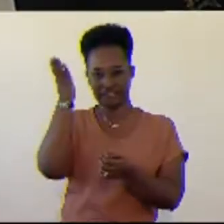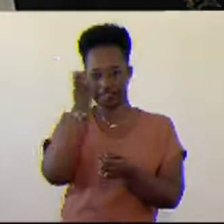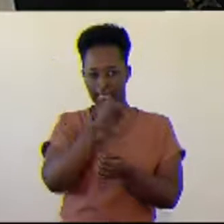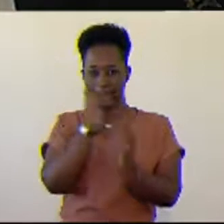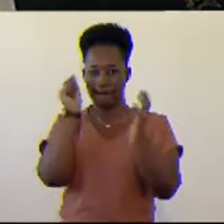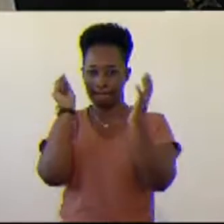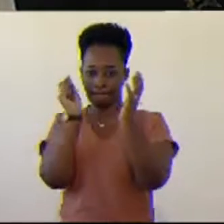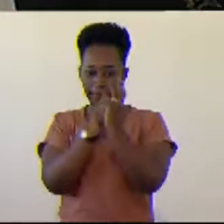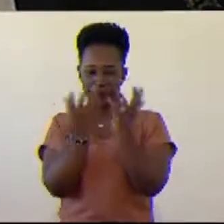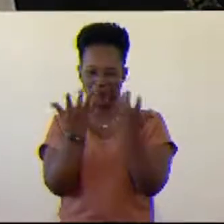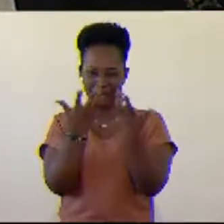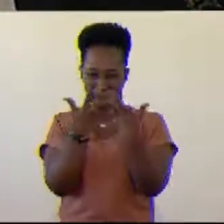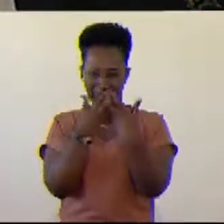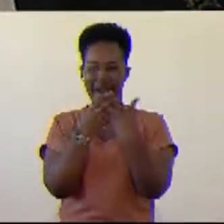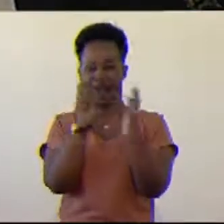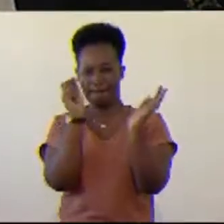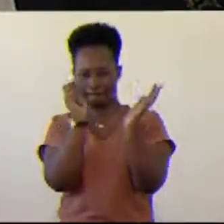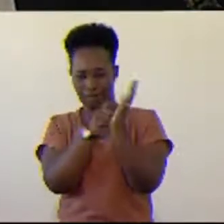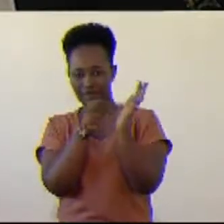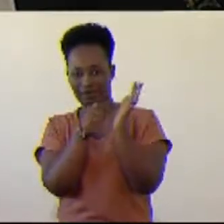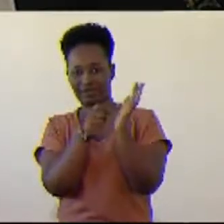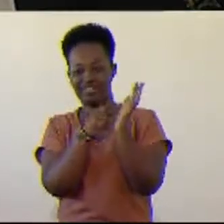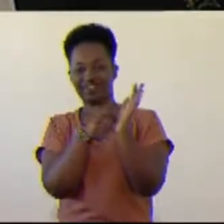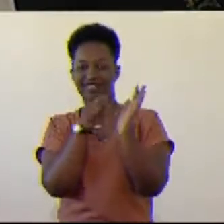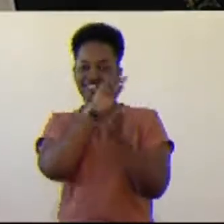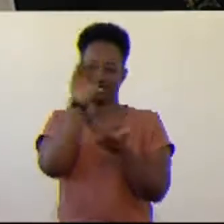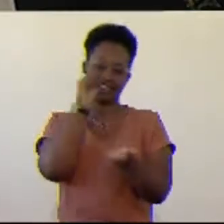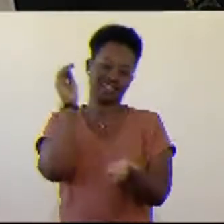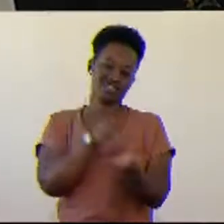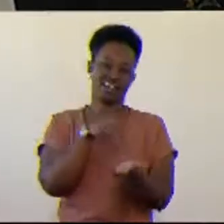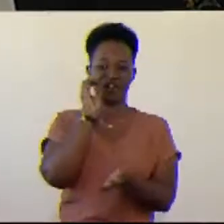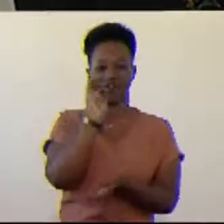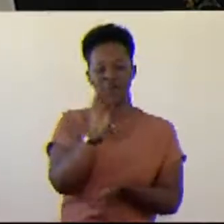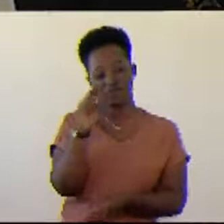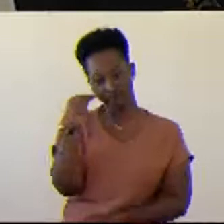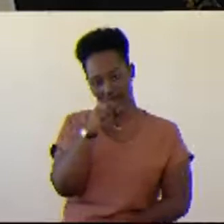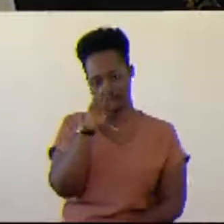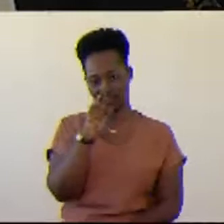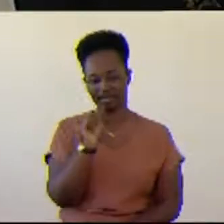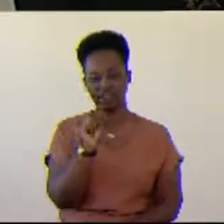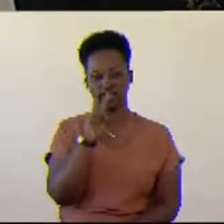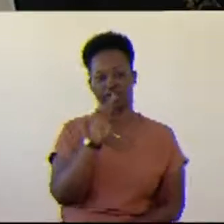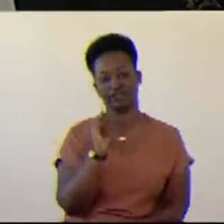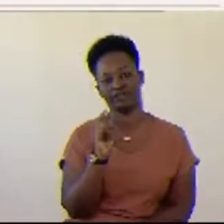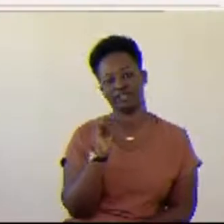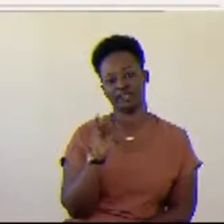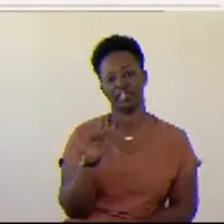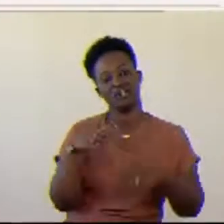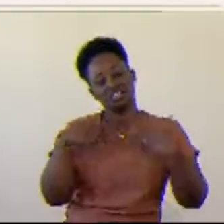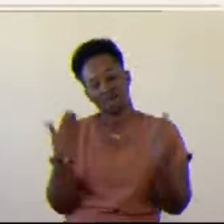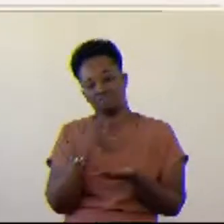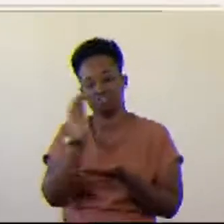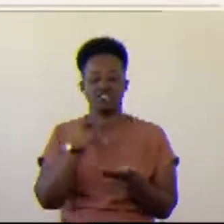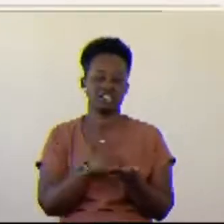meet? That is center of gravity. In a uniform field, that is also center of mass. Assume it